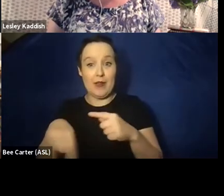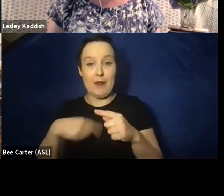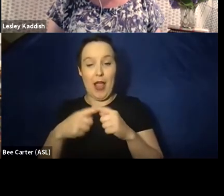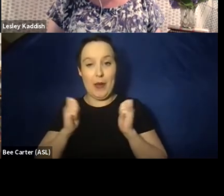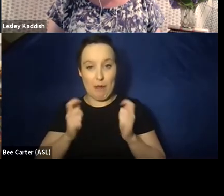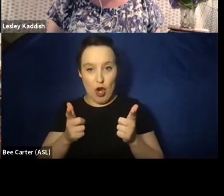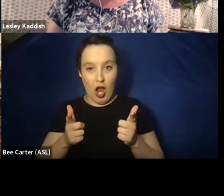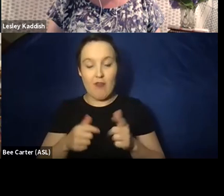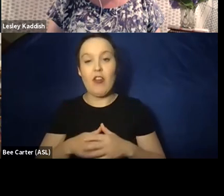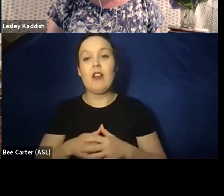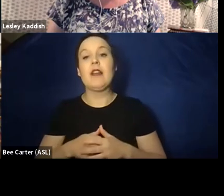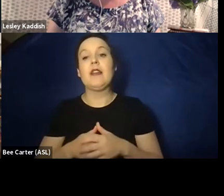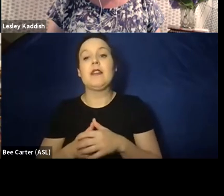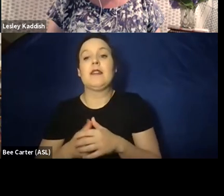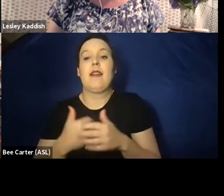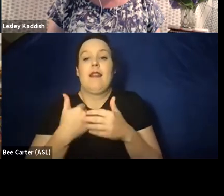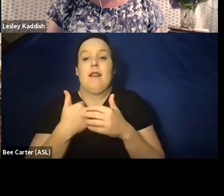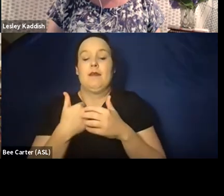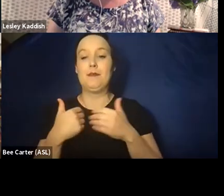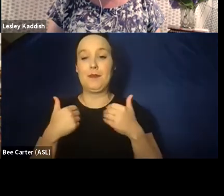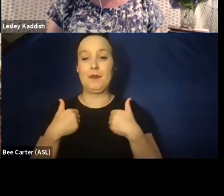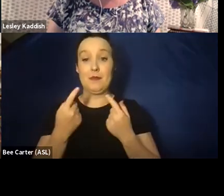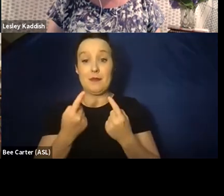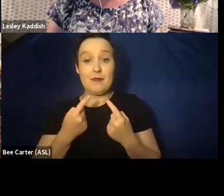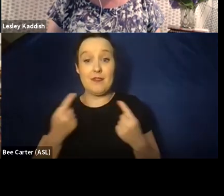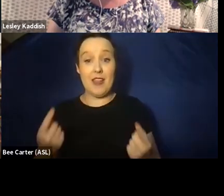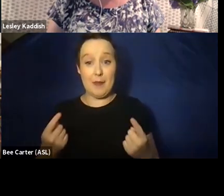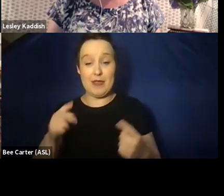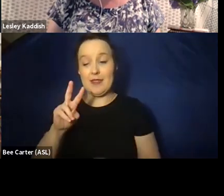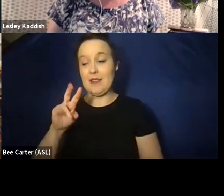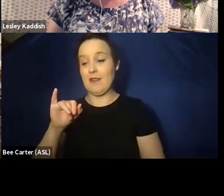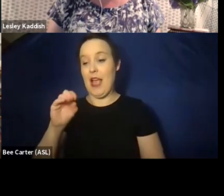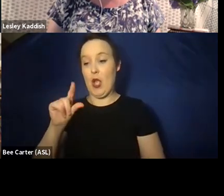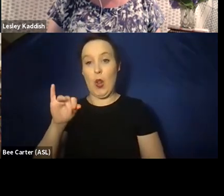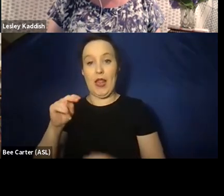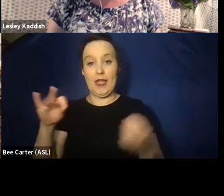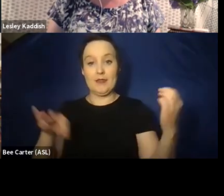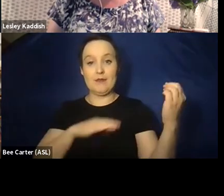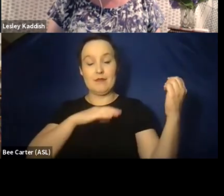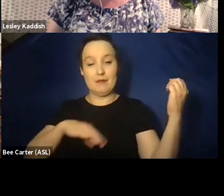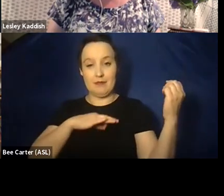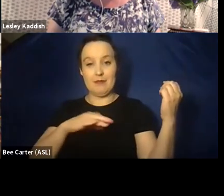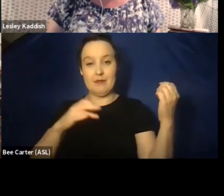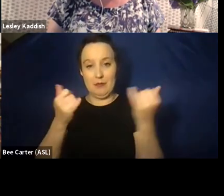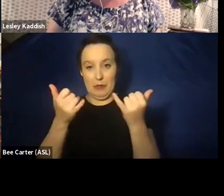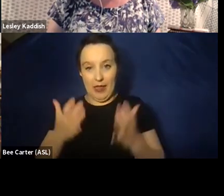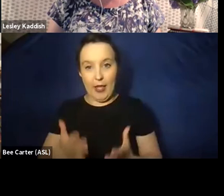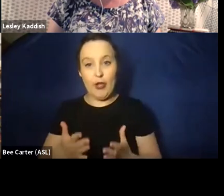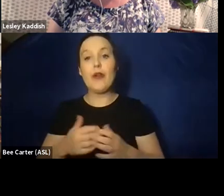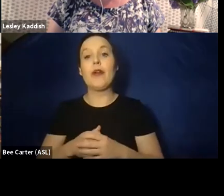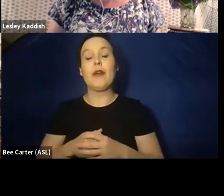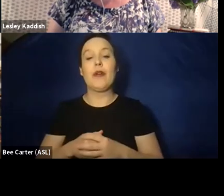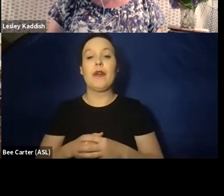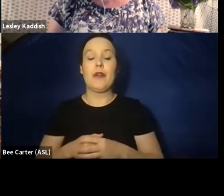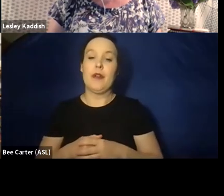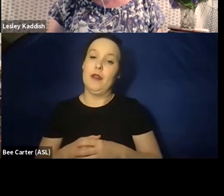improvisation is that there is this famous violin player leaving a performance, and there are journalists.